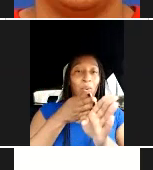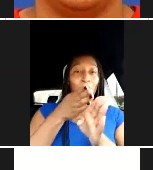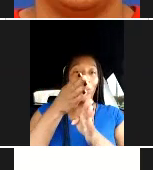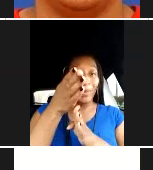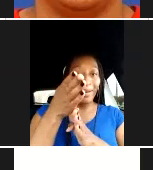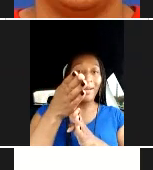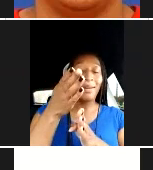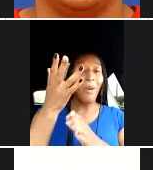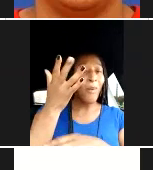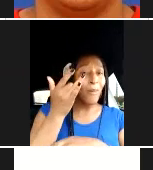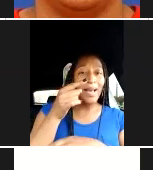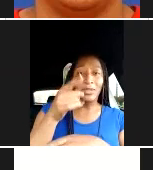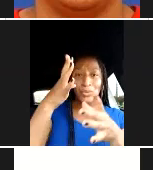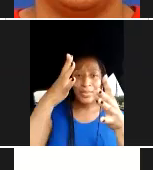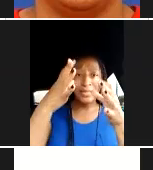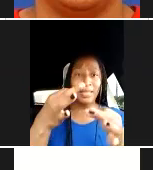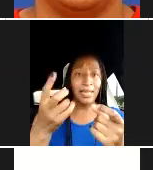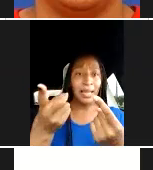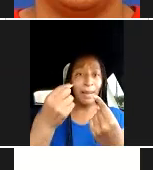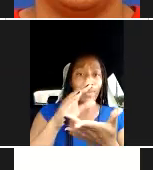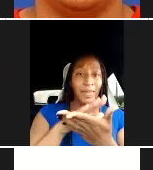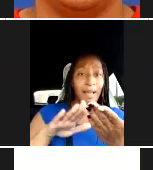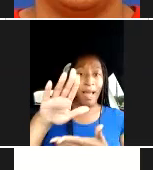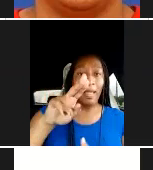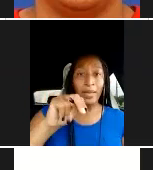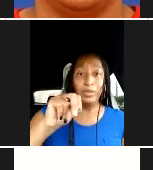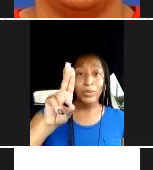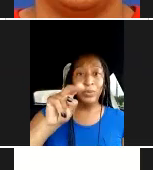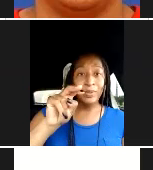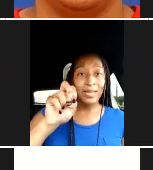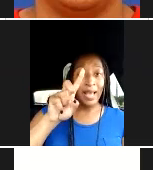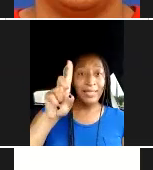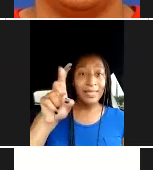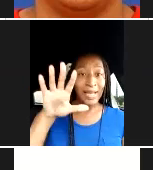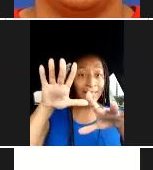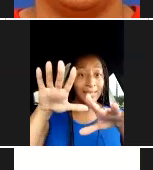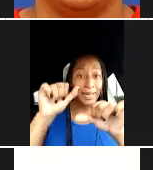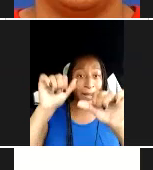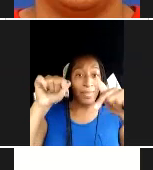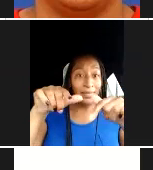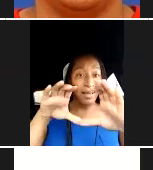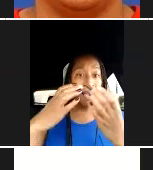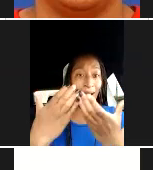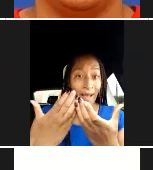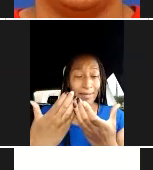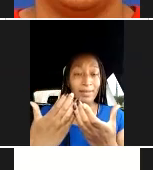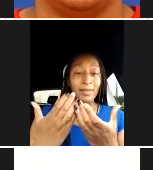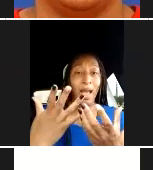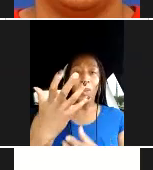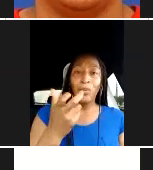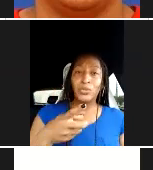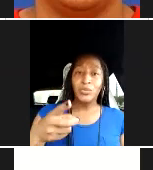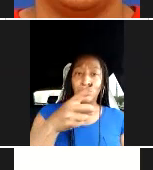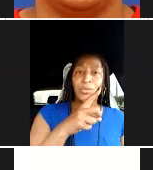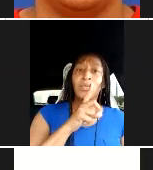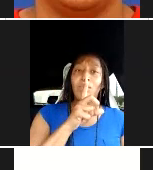Nunez? What are you majoring in? What do you hope to do? And I want you to take some time to reflect on